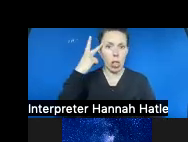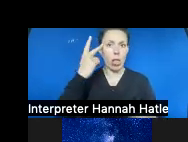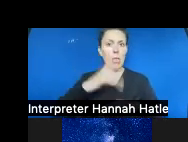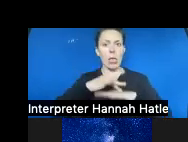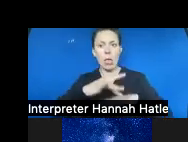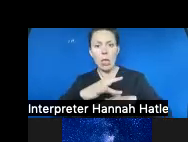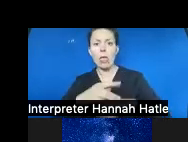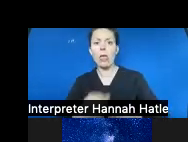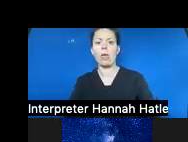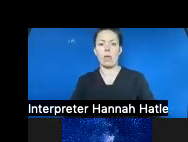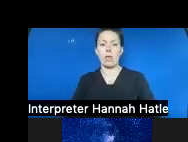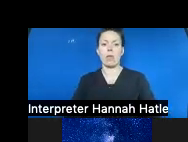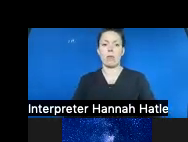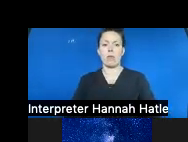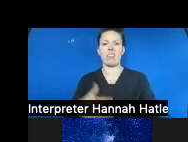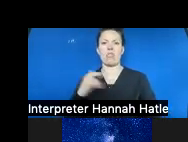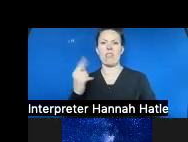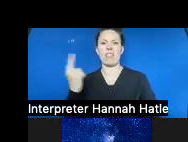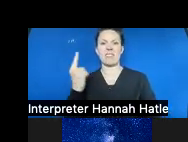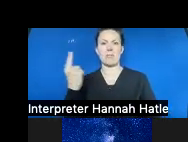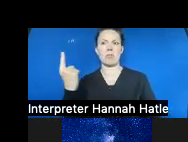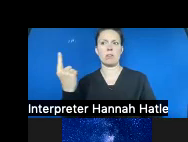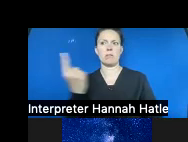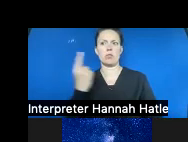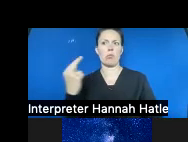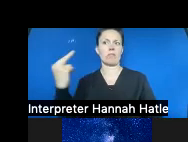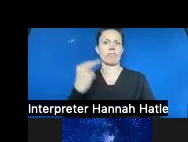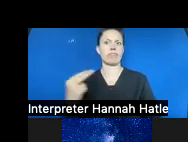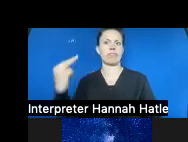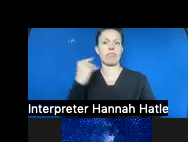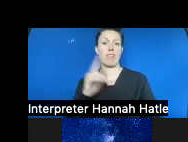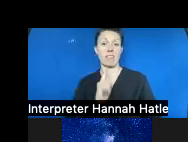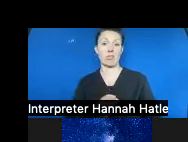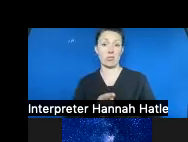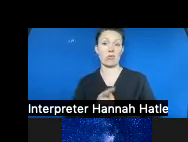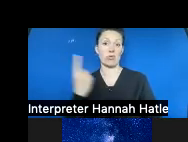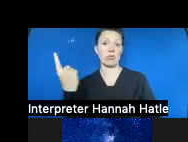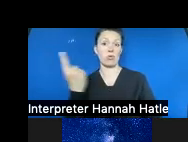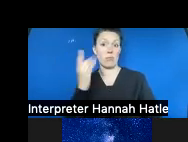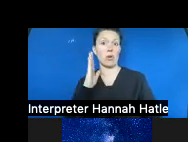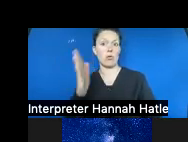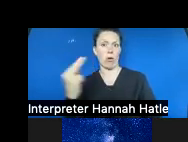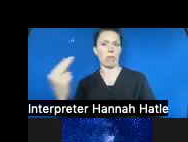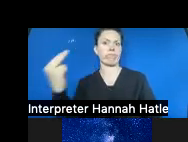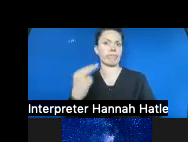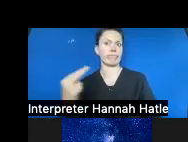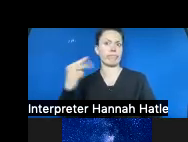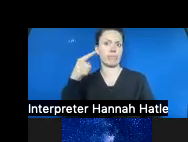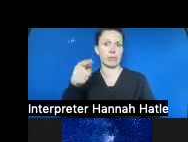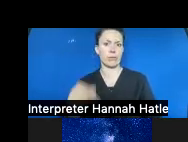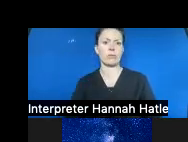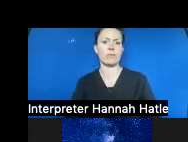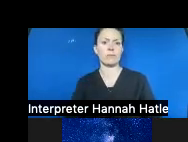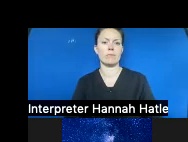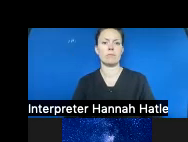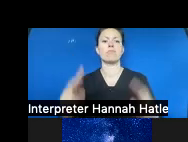being watched, so they don't escape. And then the other thing, like this one's hard, damaged goods, right? I'm a survivor. I've been